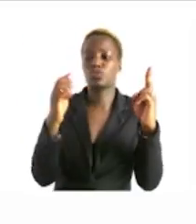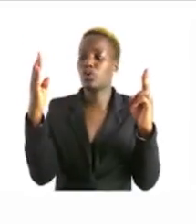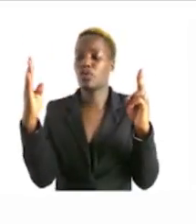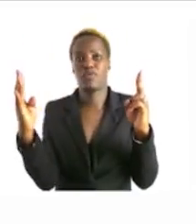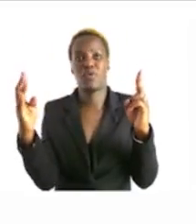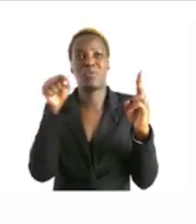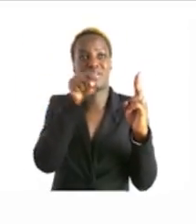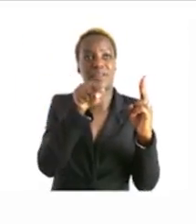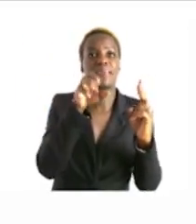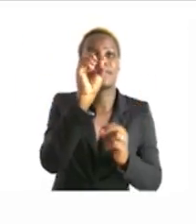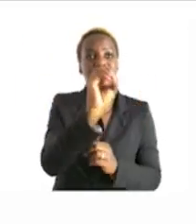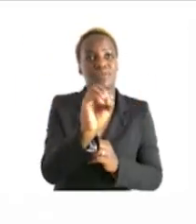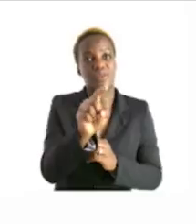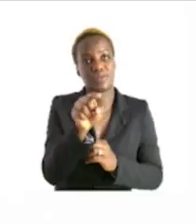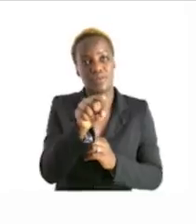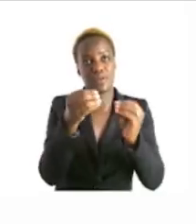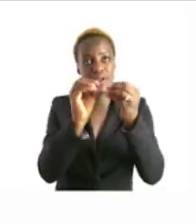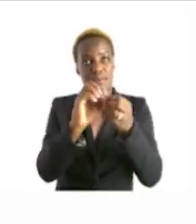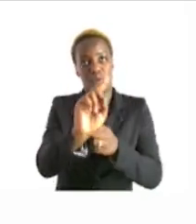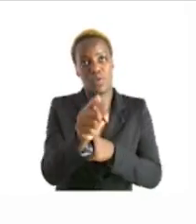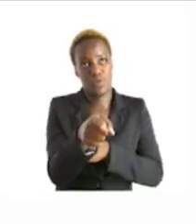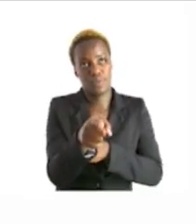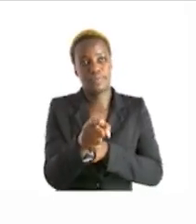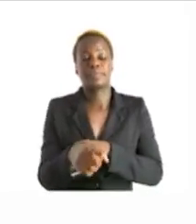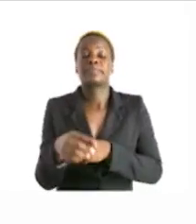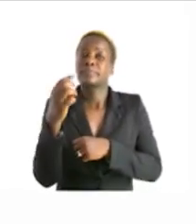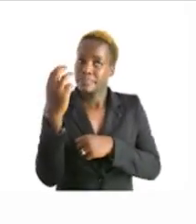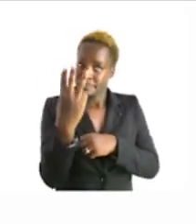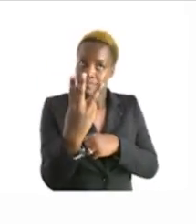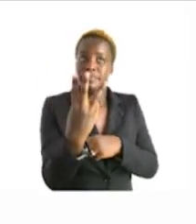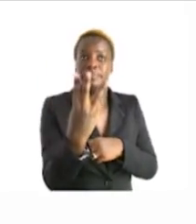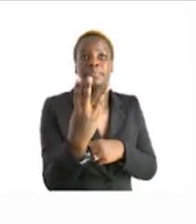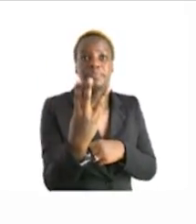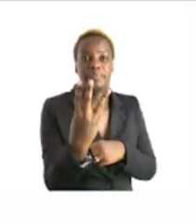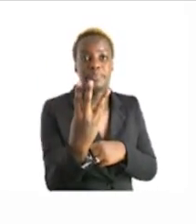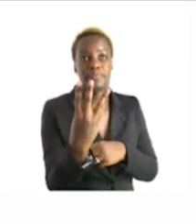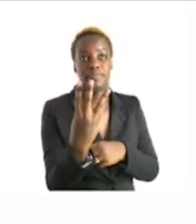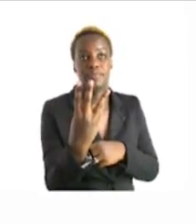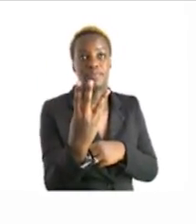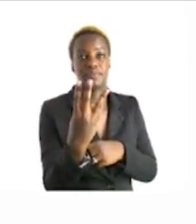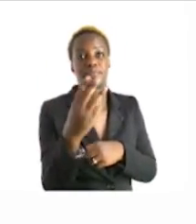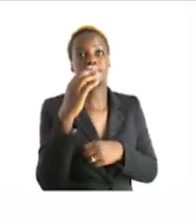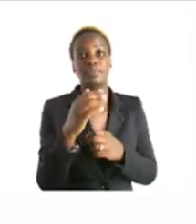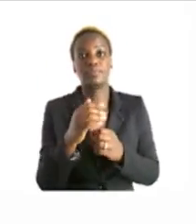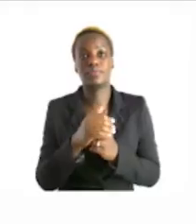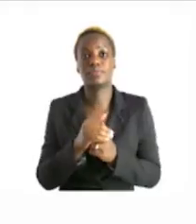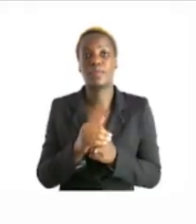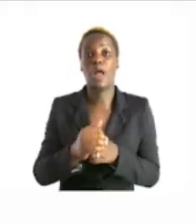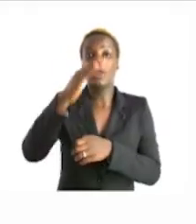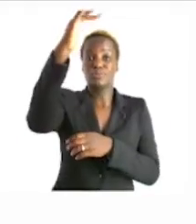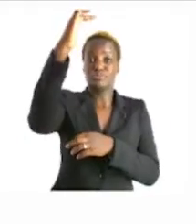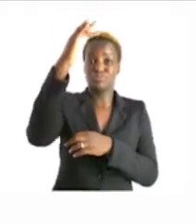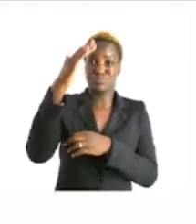that is correct it has to be number three now let's move all the way down